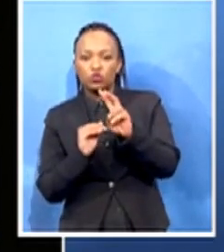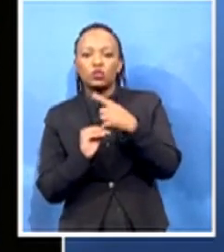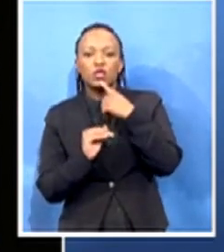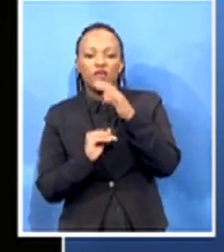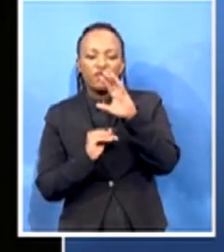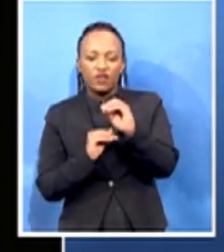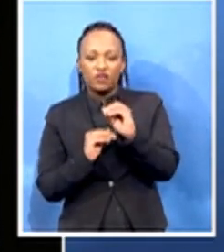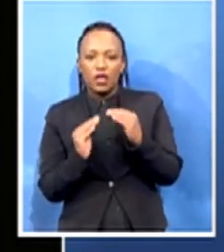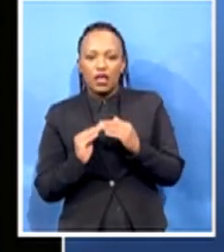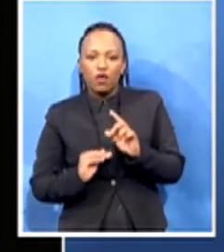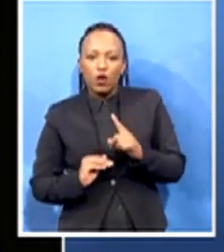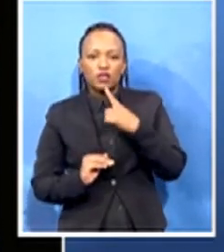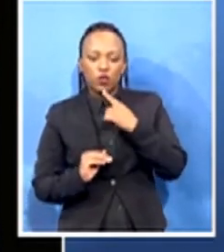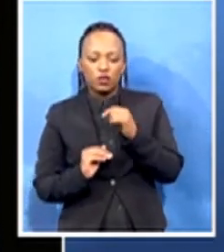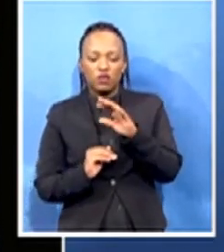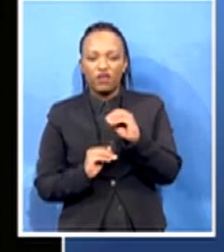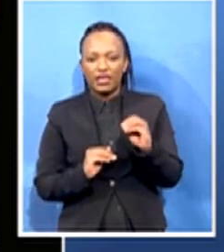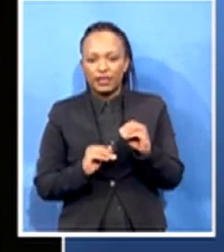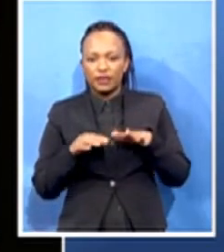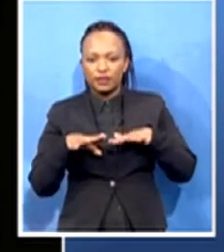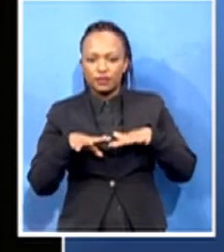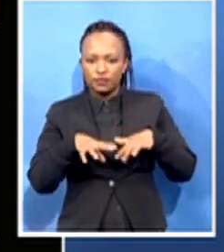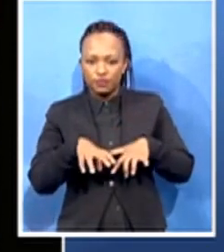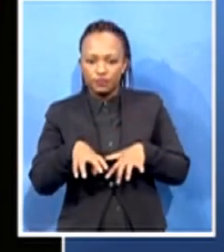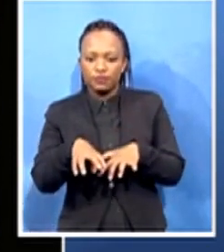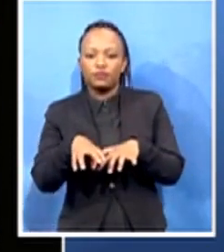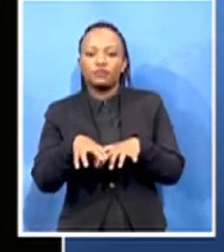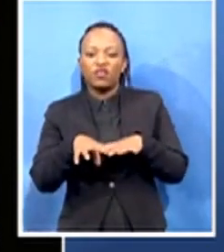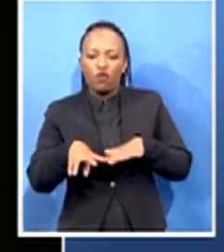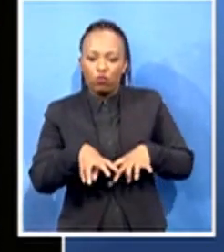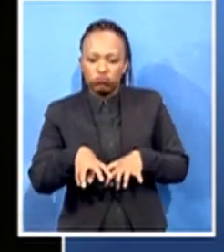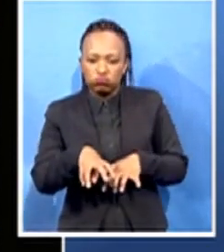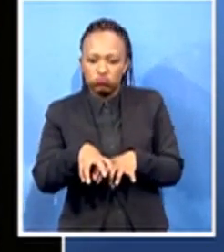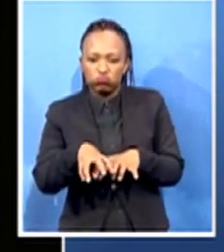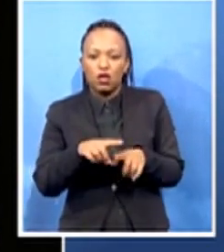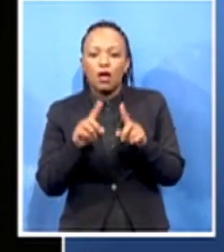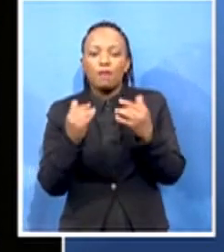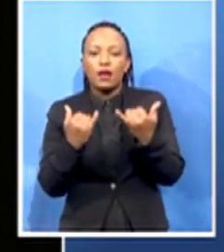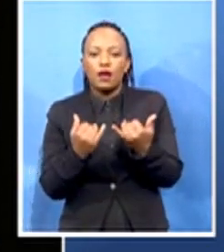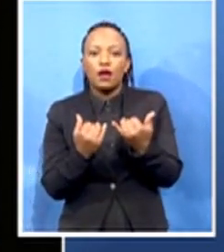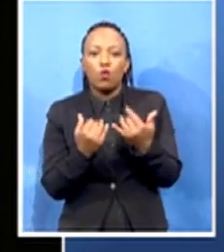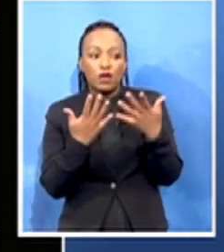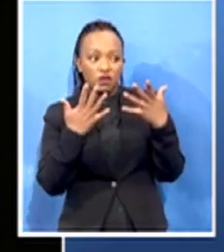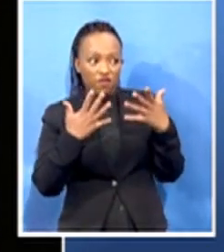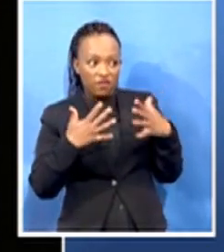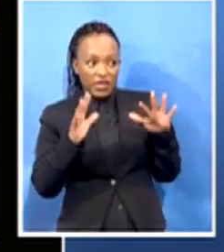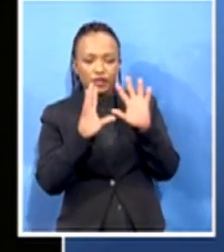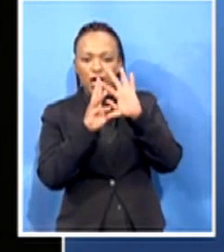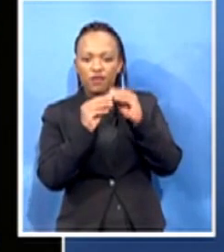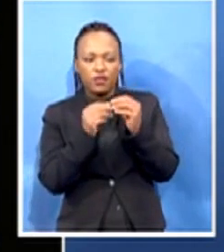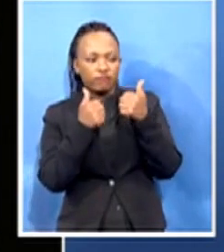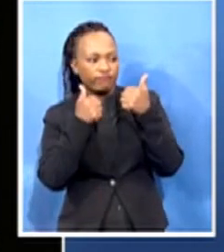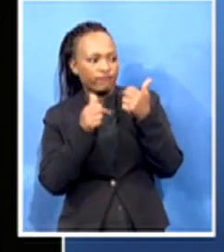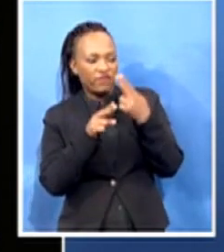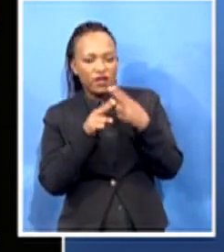when all those things are done, we will then update you and say that no, everything has been done, our members